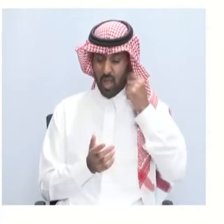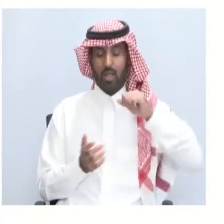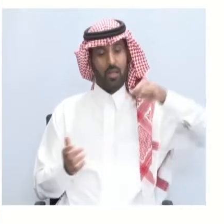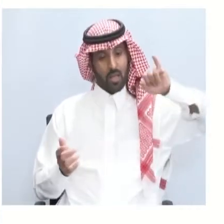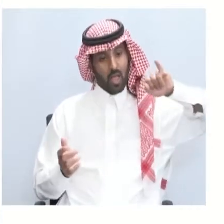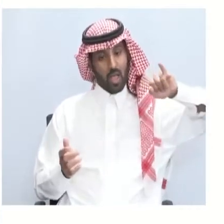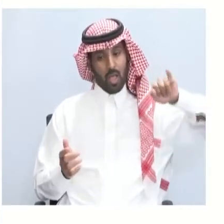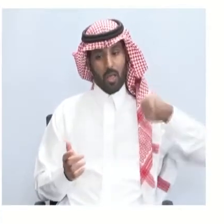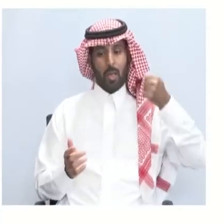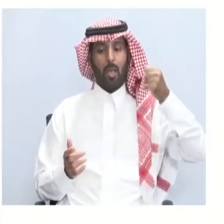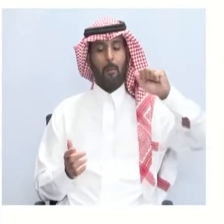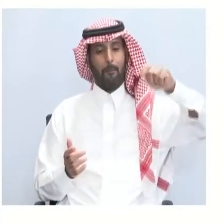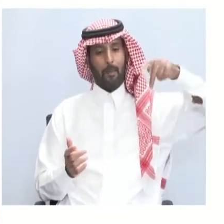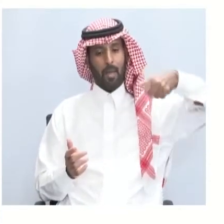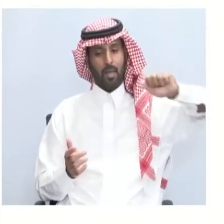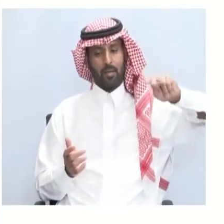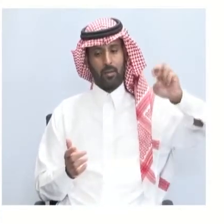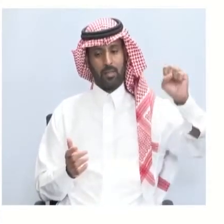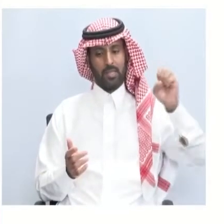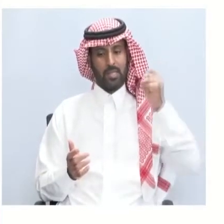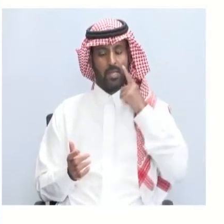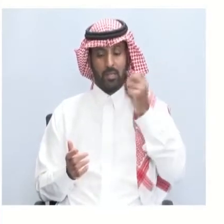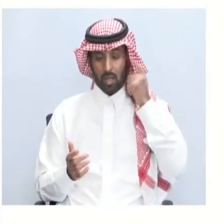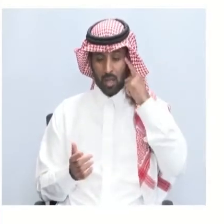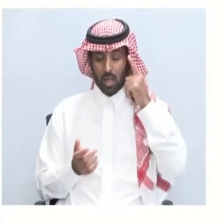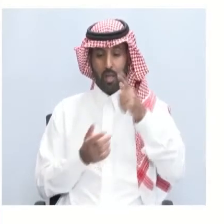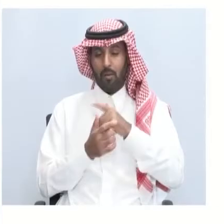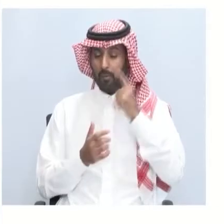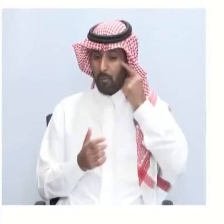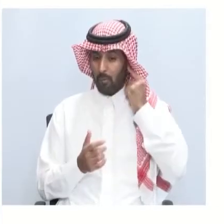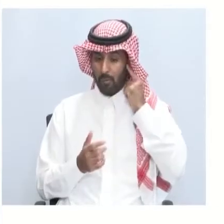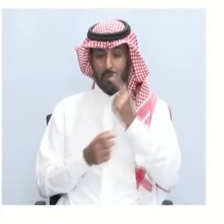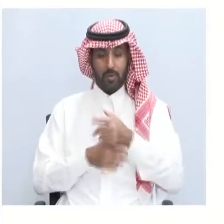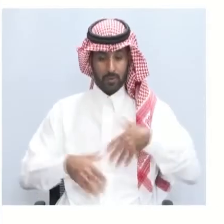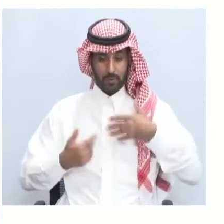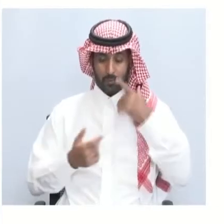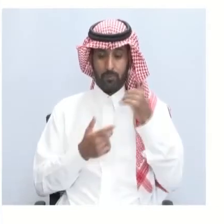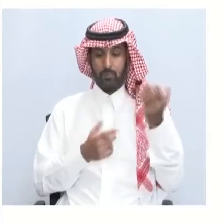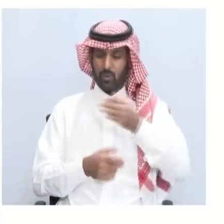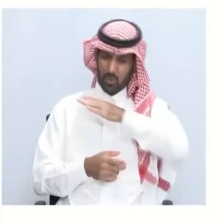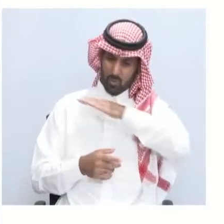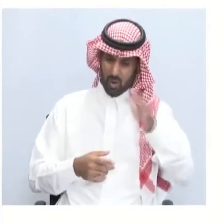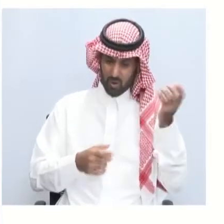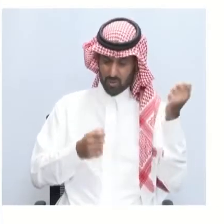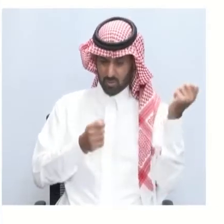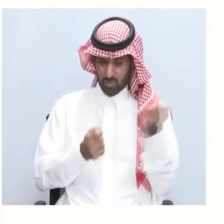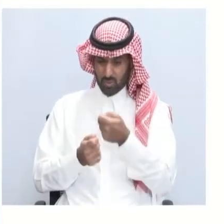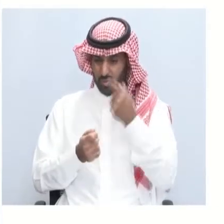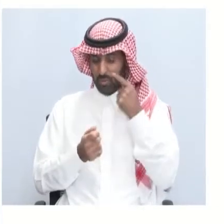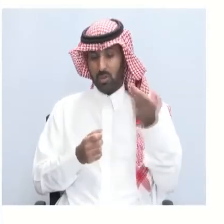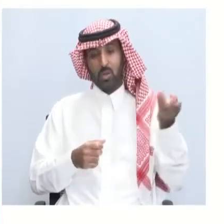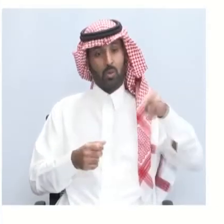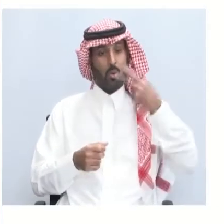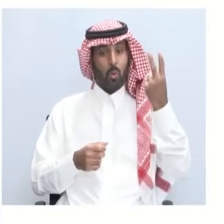course. On Wednesday at 8 p.m. this is a popular Japanese sport entertainment program. It airs twice a